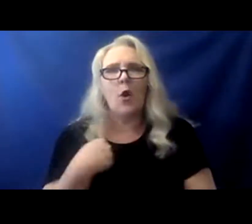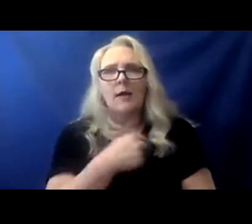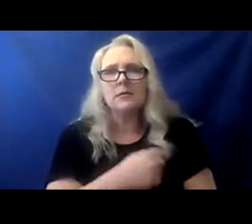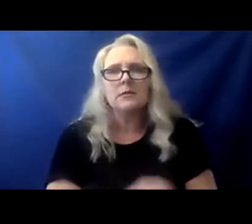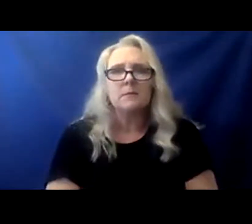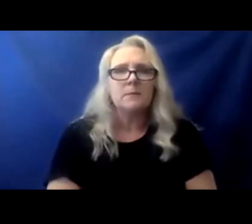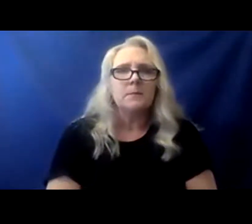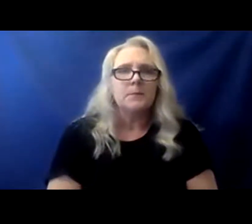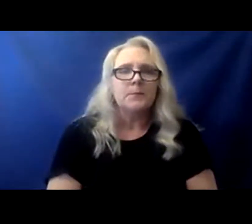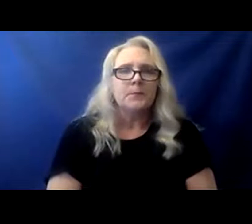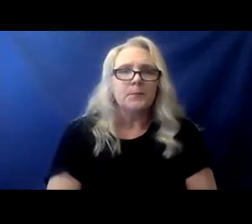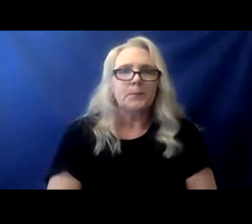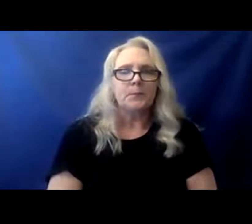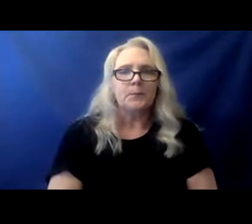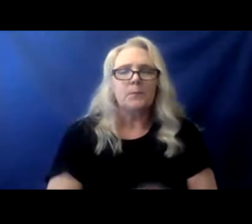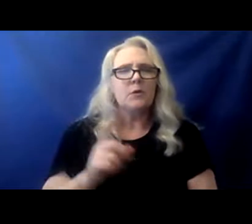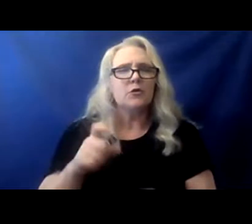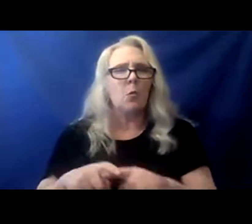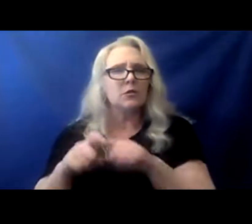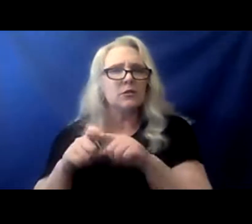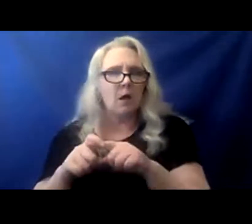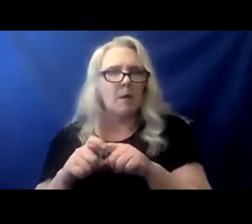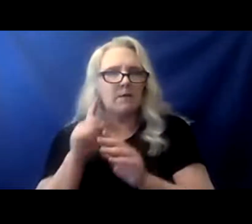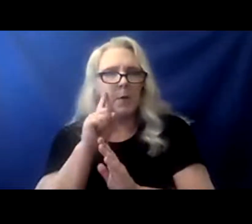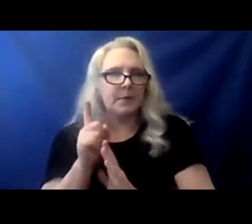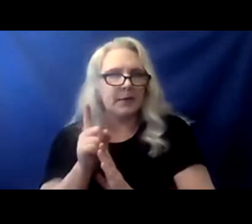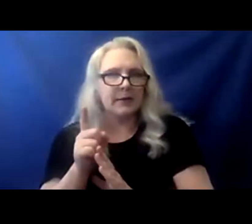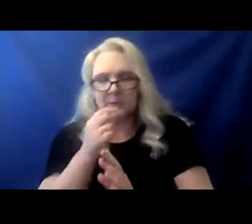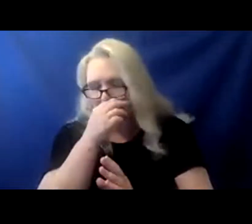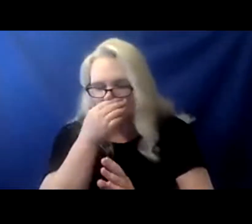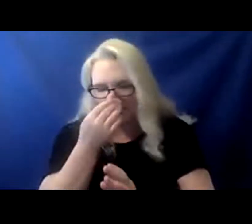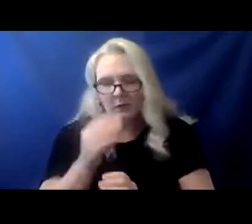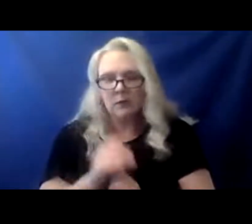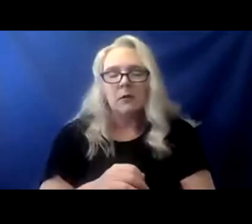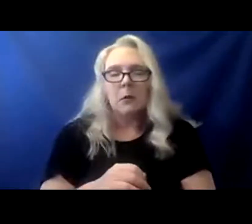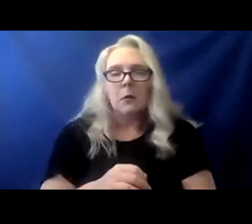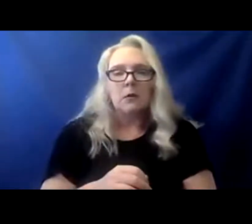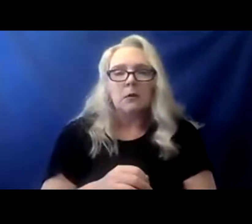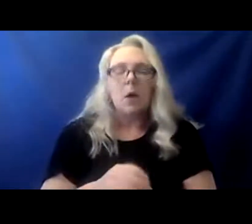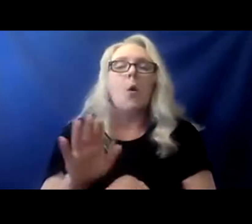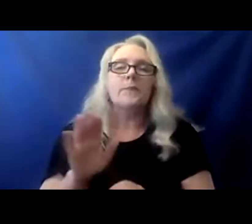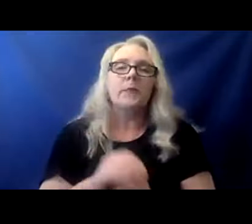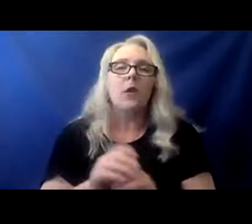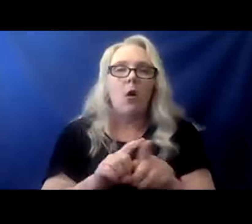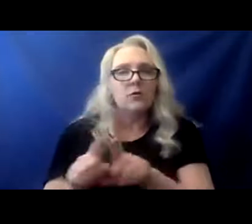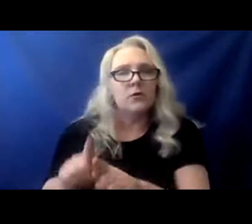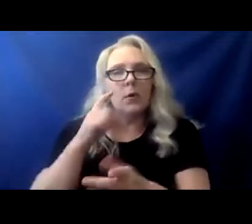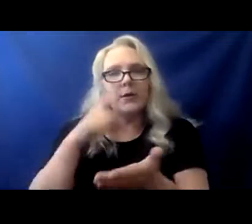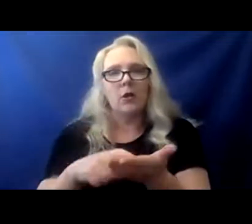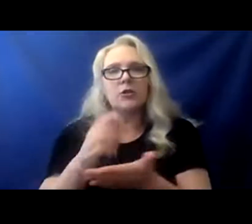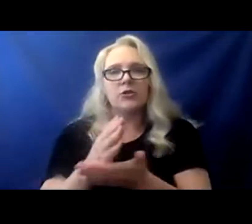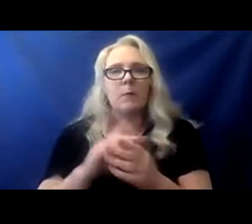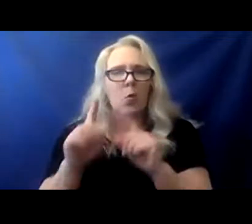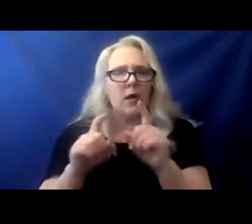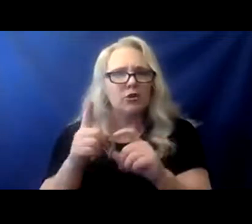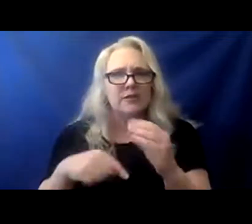So let me stop there and see if we can have that part of the discussion. I guess I should also acknowledge we have had some questions about the size of